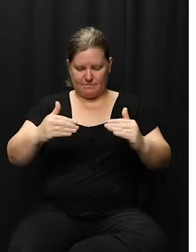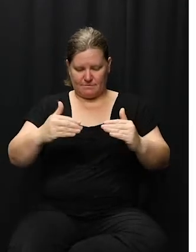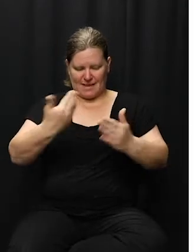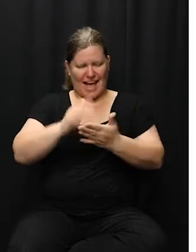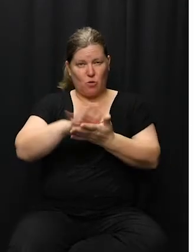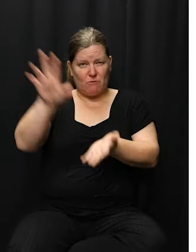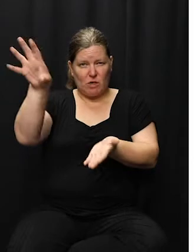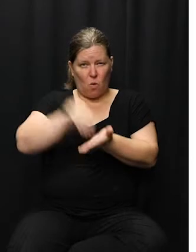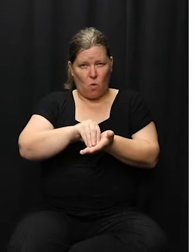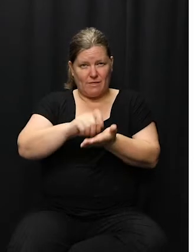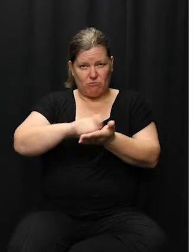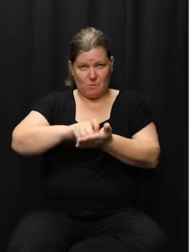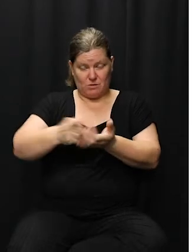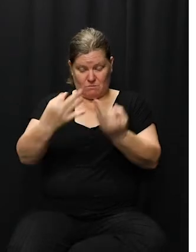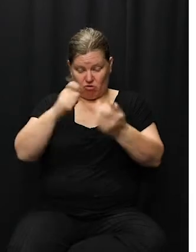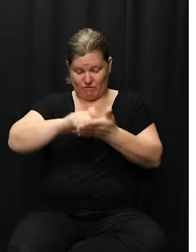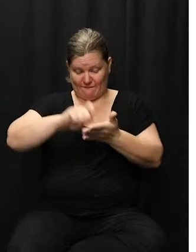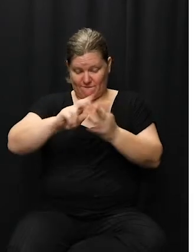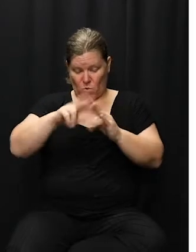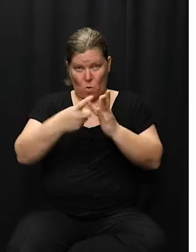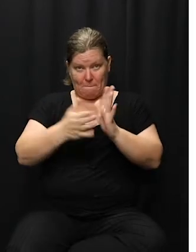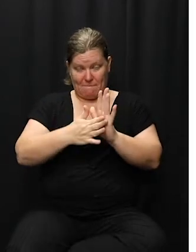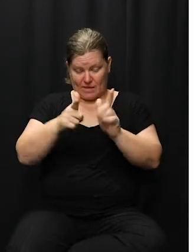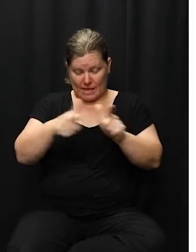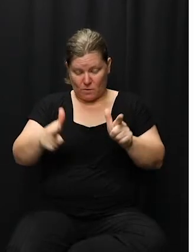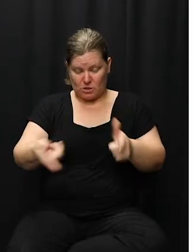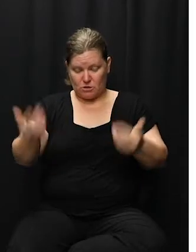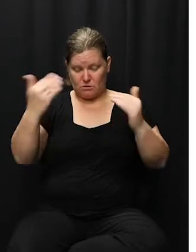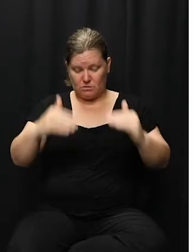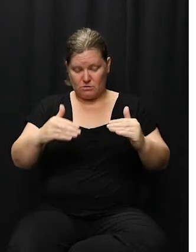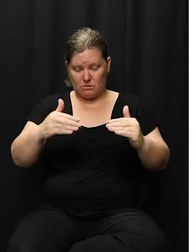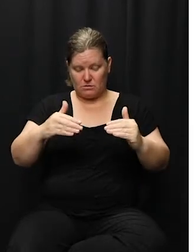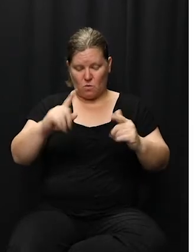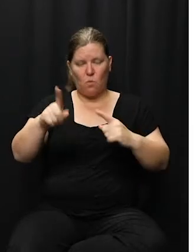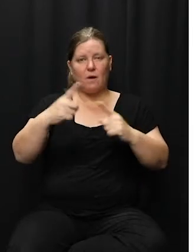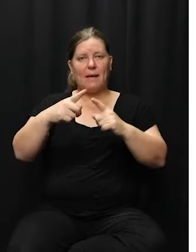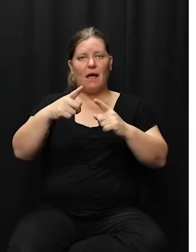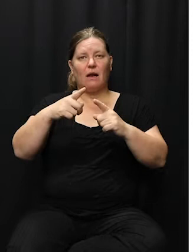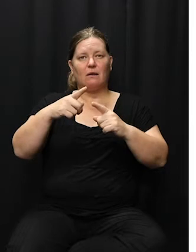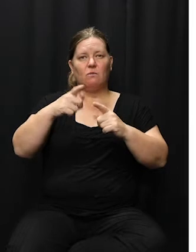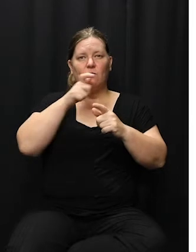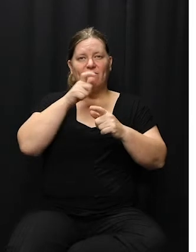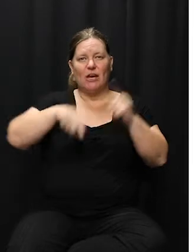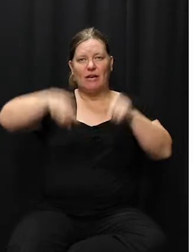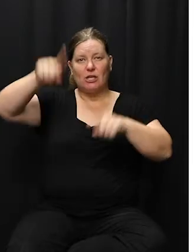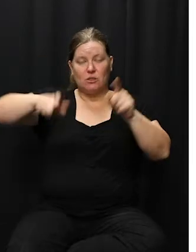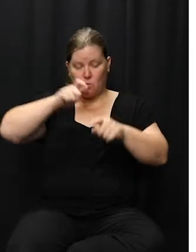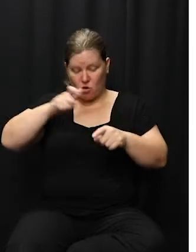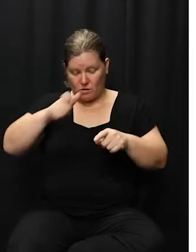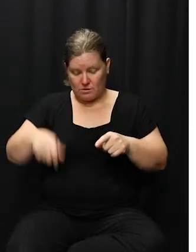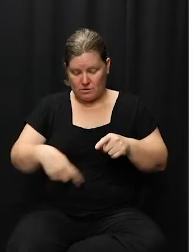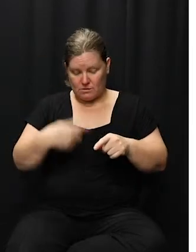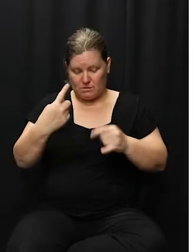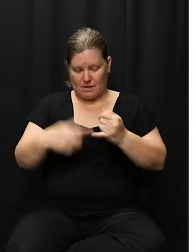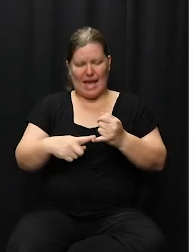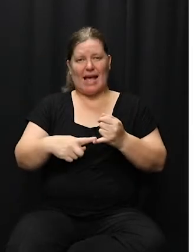going to record when there's no written form of the language. And what about lexical variation? That's a big issue. And finally,